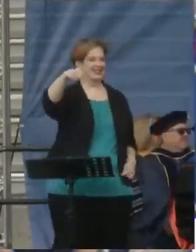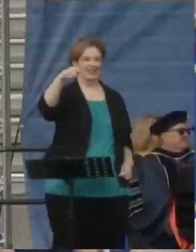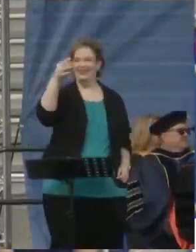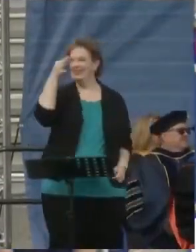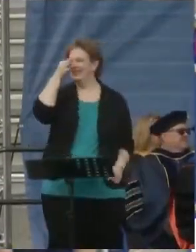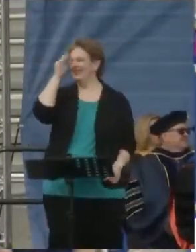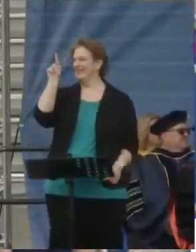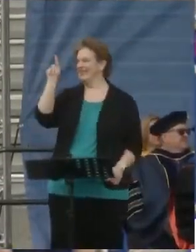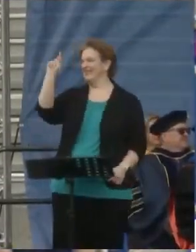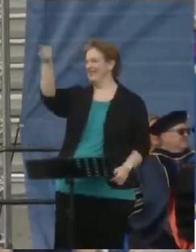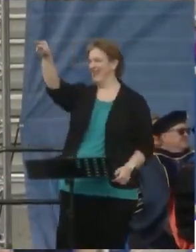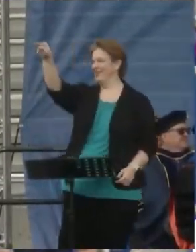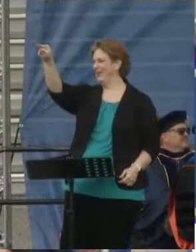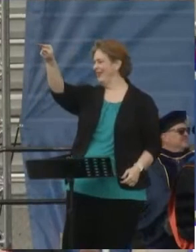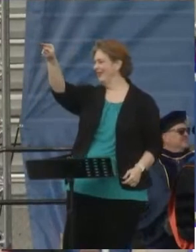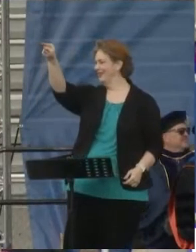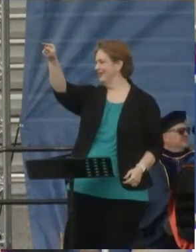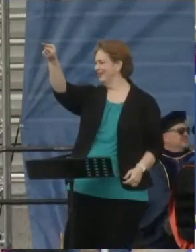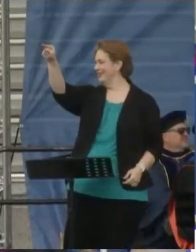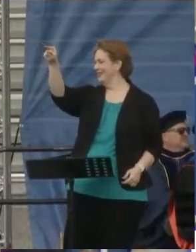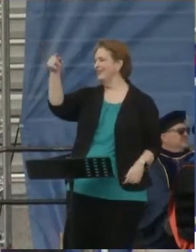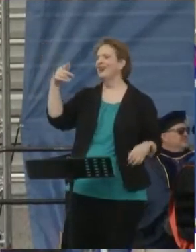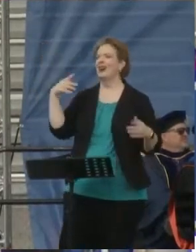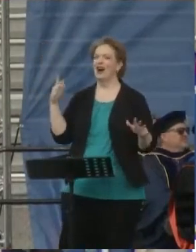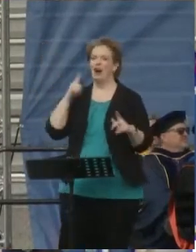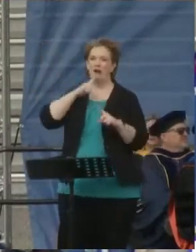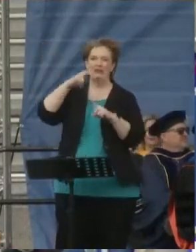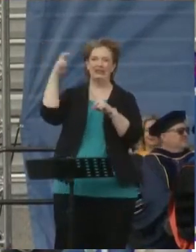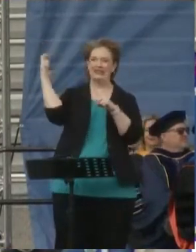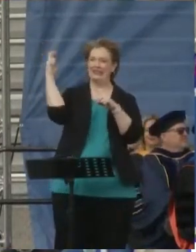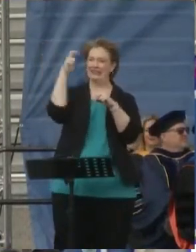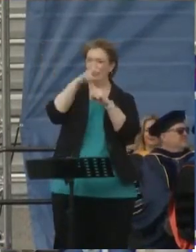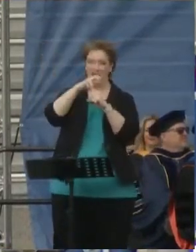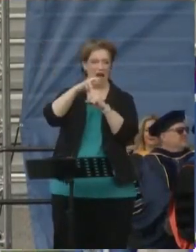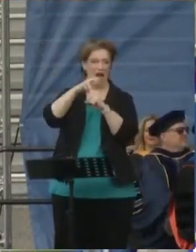stadium. It is absolutely world-class innovation,